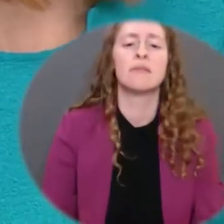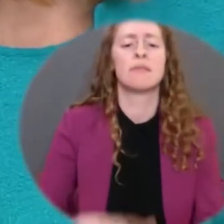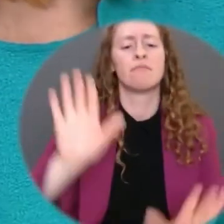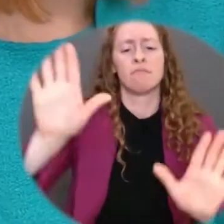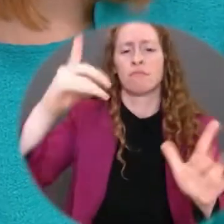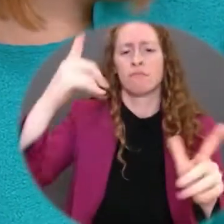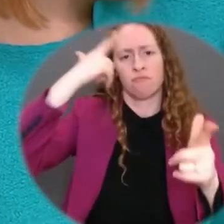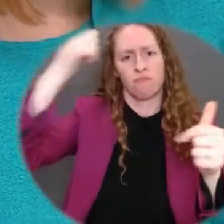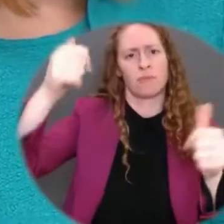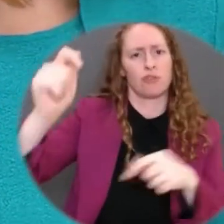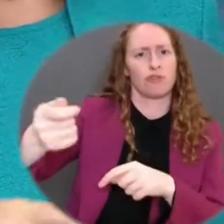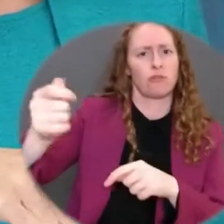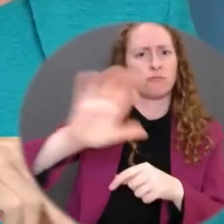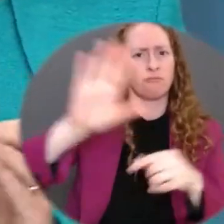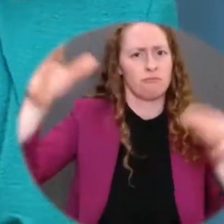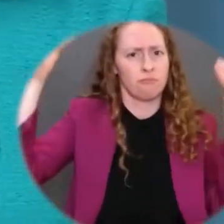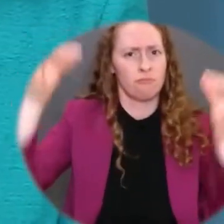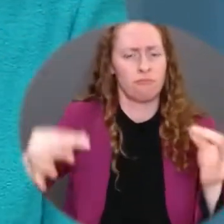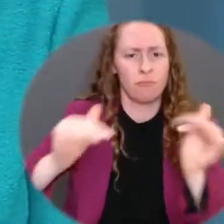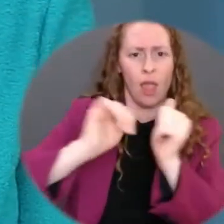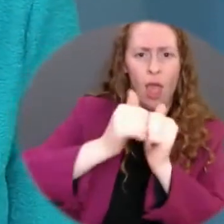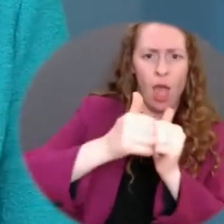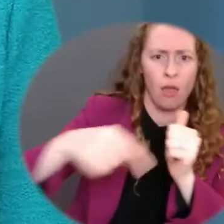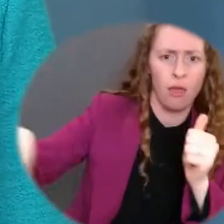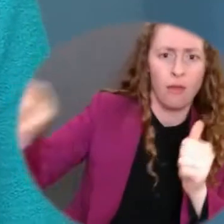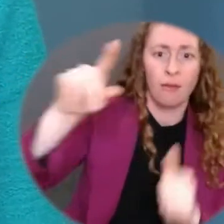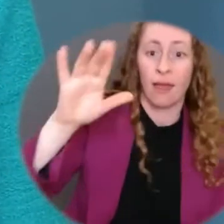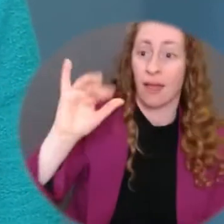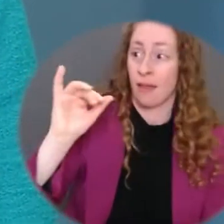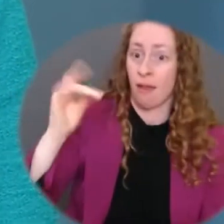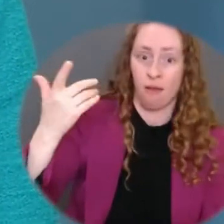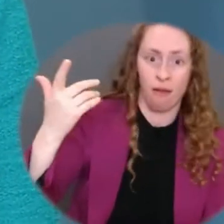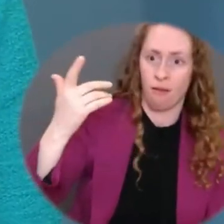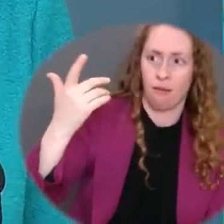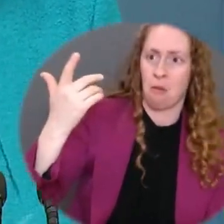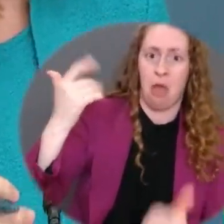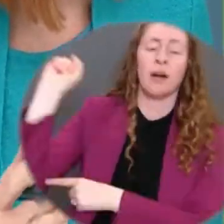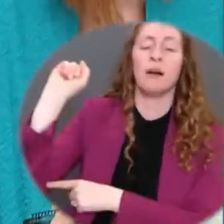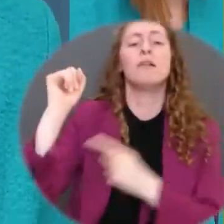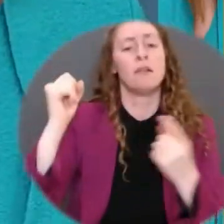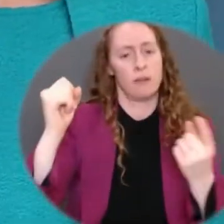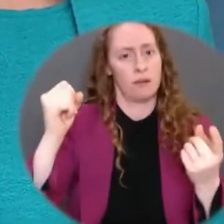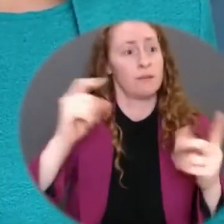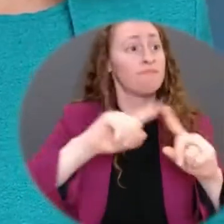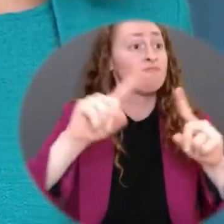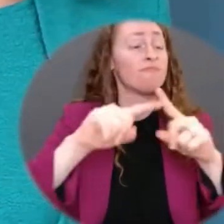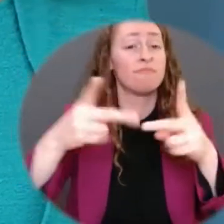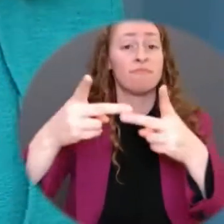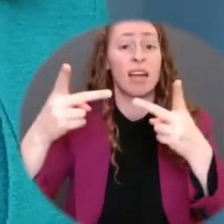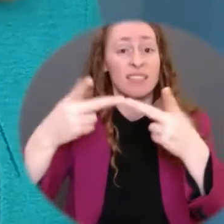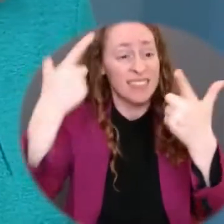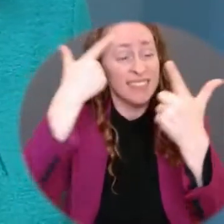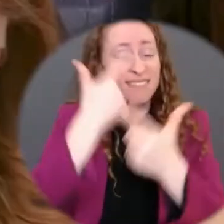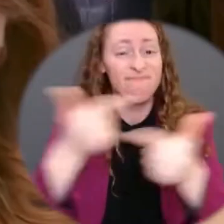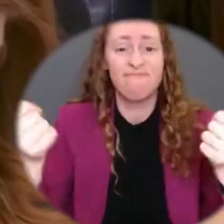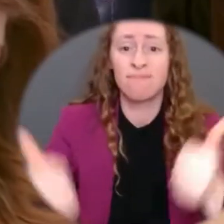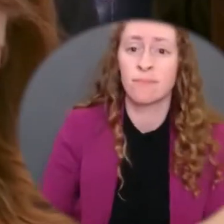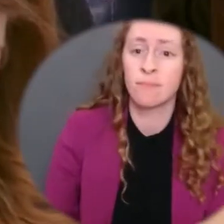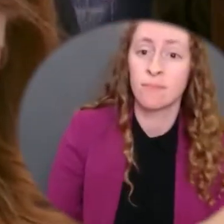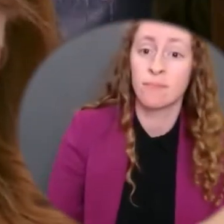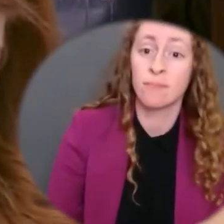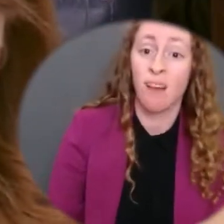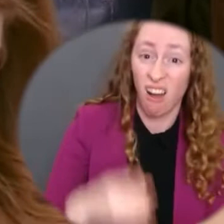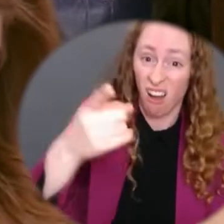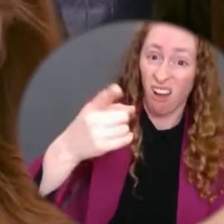independent body. How they are influenced or if they are influenced is not for me to make a determination of. You wouldn't wave anybody off for tactical